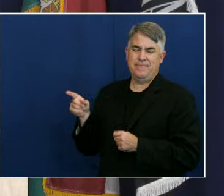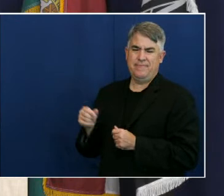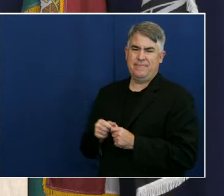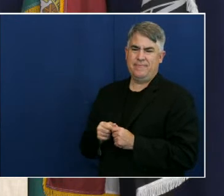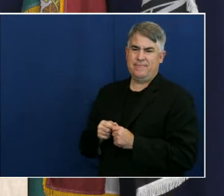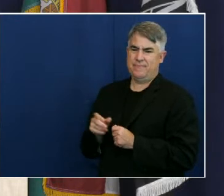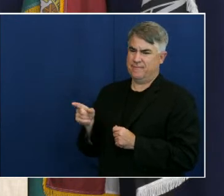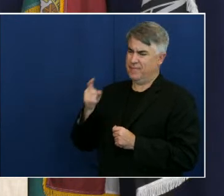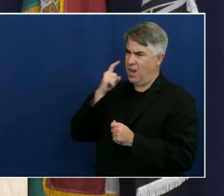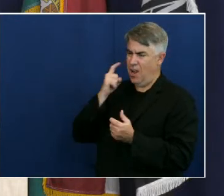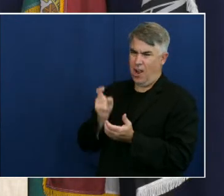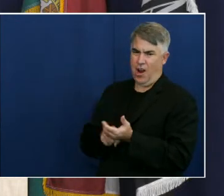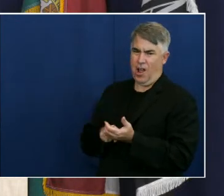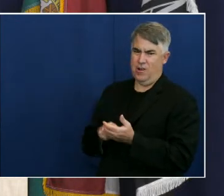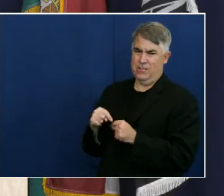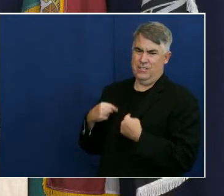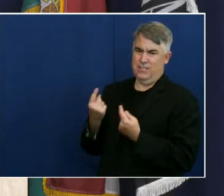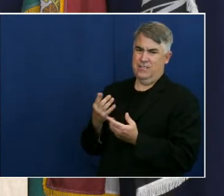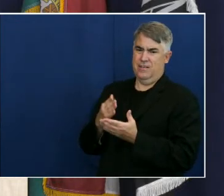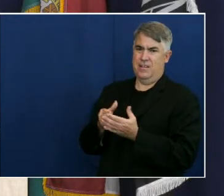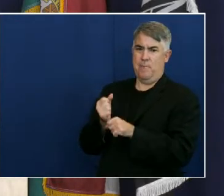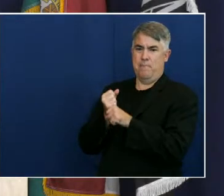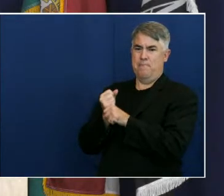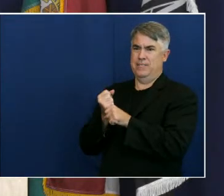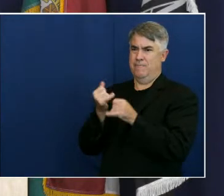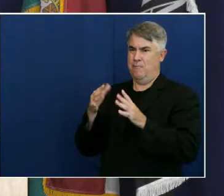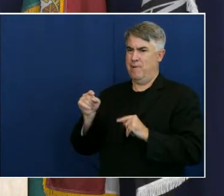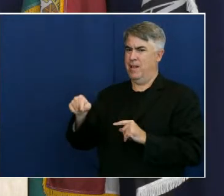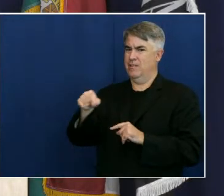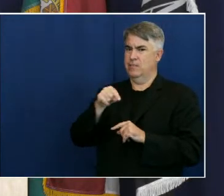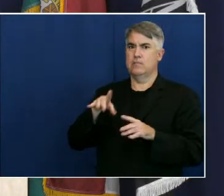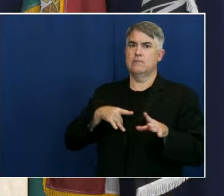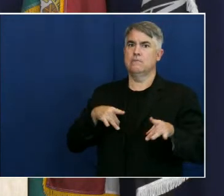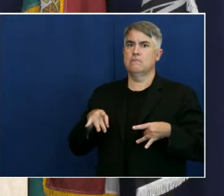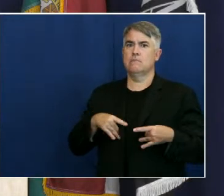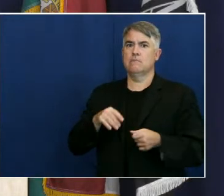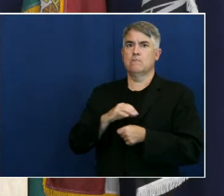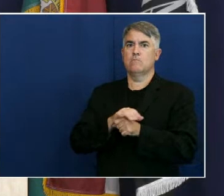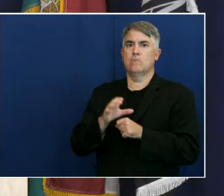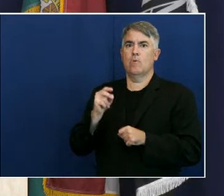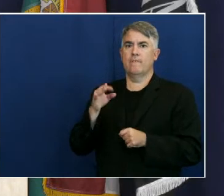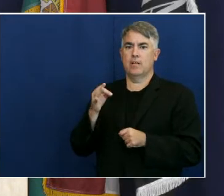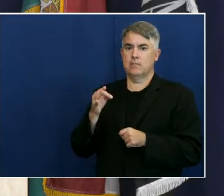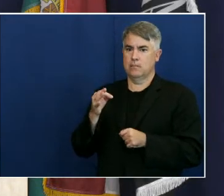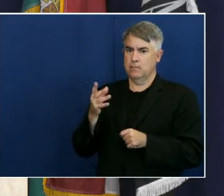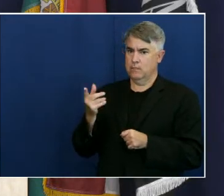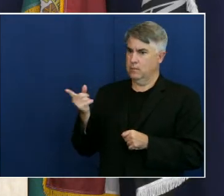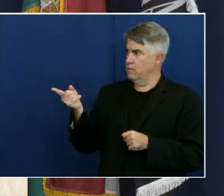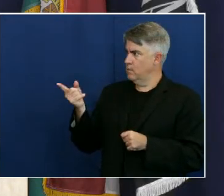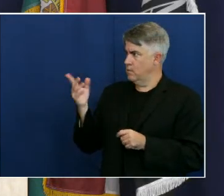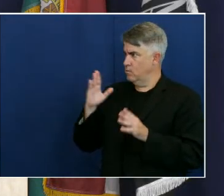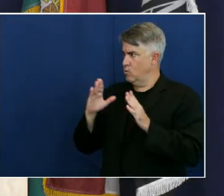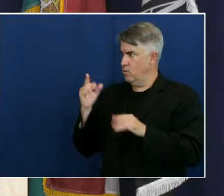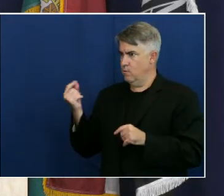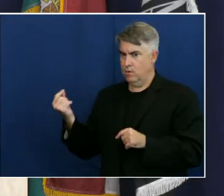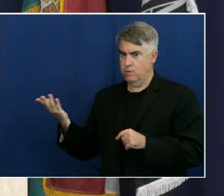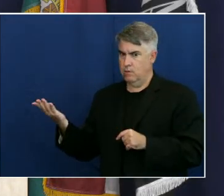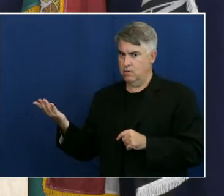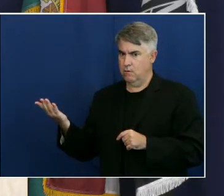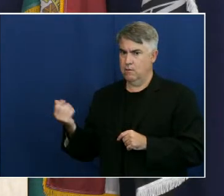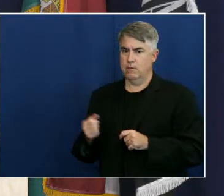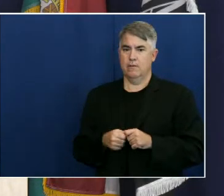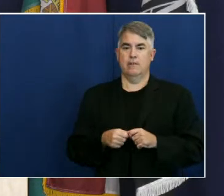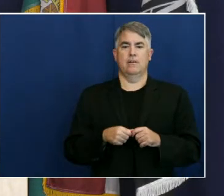of the Padres players? And are you guys worried or monitoring a possible outbreak on the team? Yeah, we've never